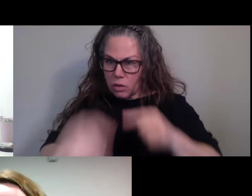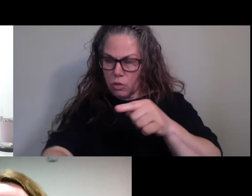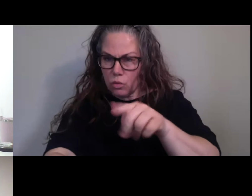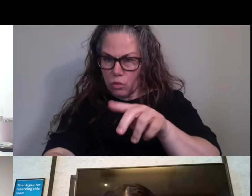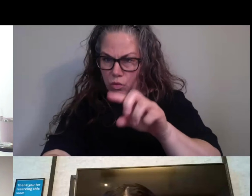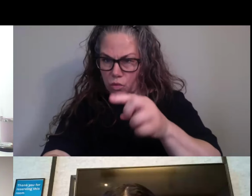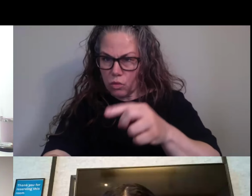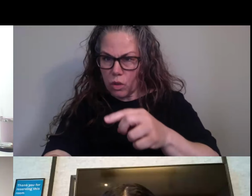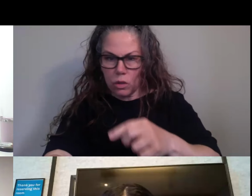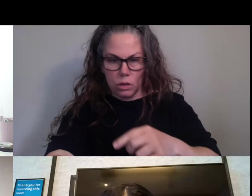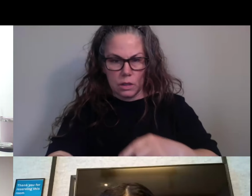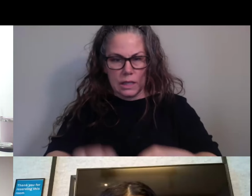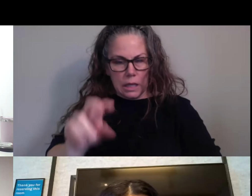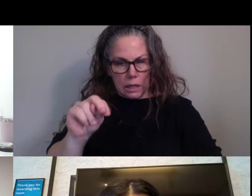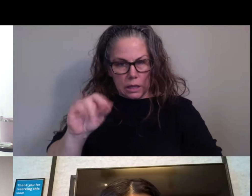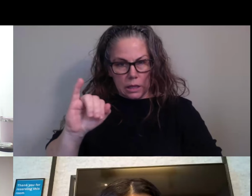I'll kick it off to you.